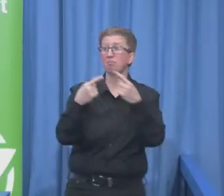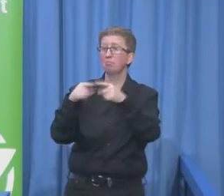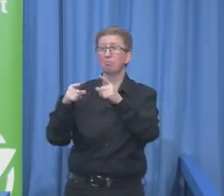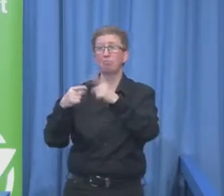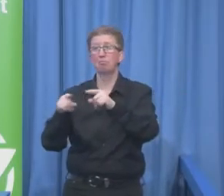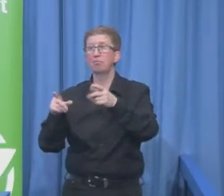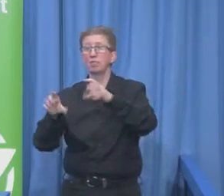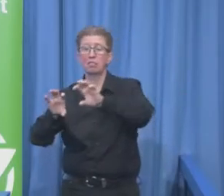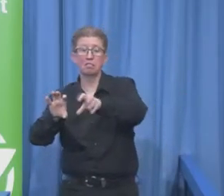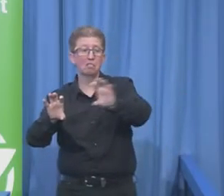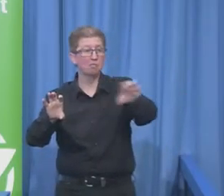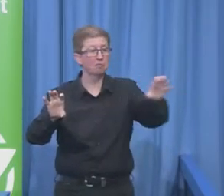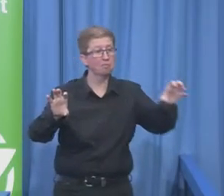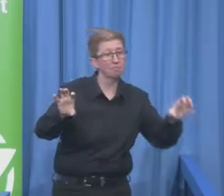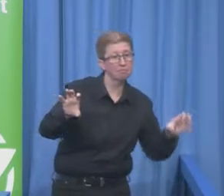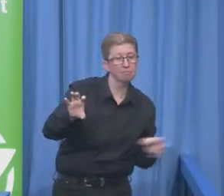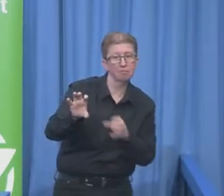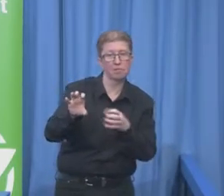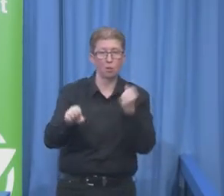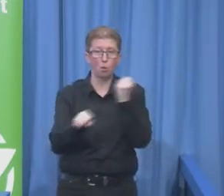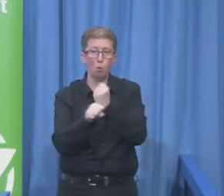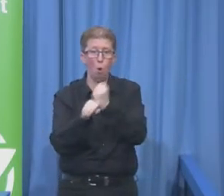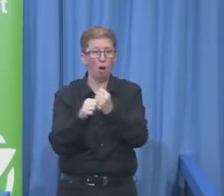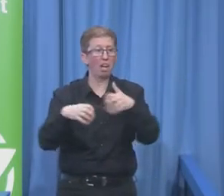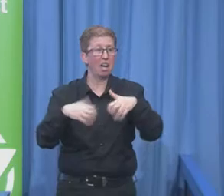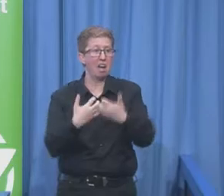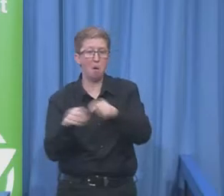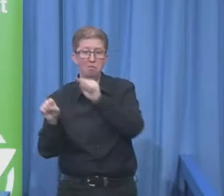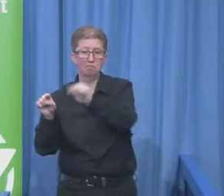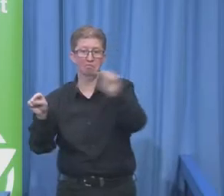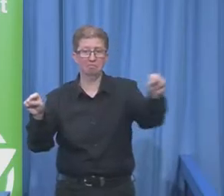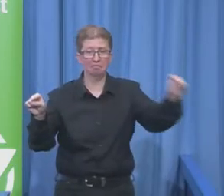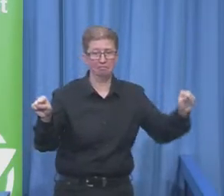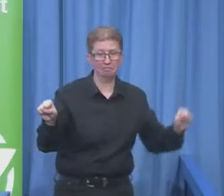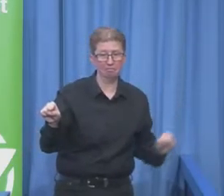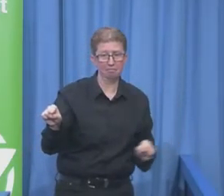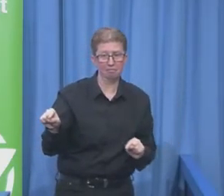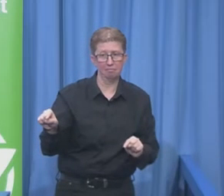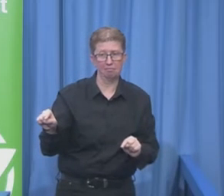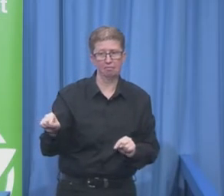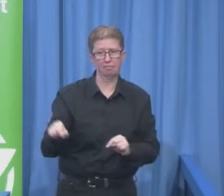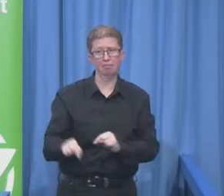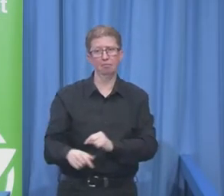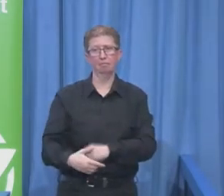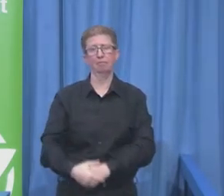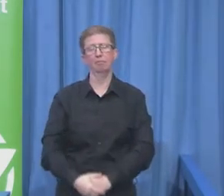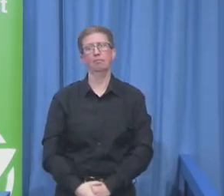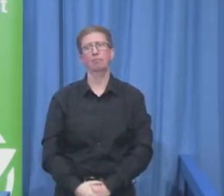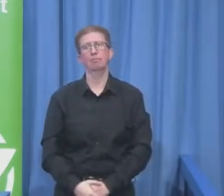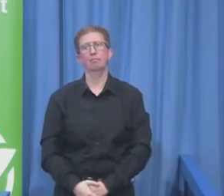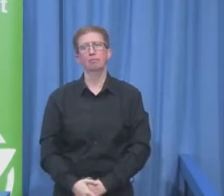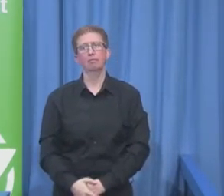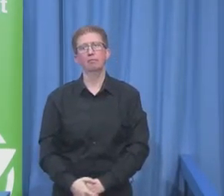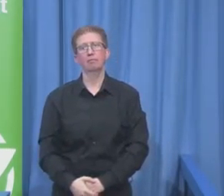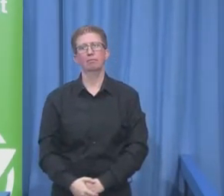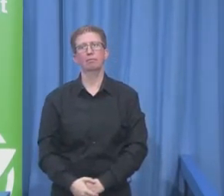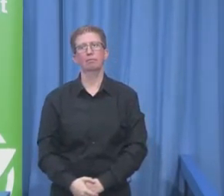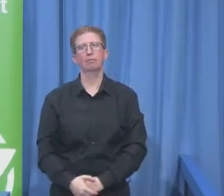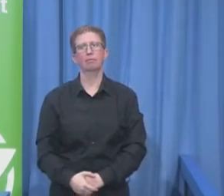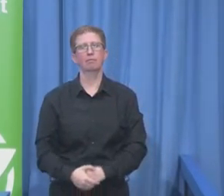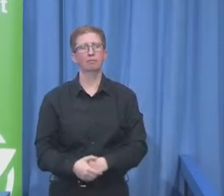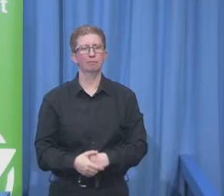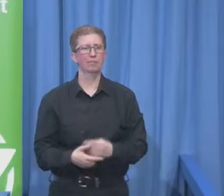entirely developed our curriculum to suit the organization's requirements. We have trainers who